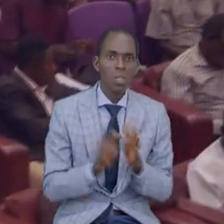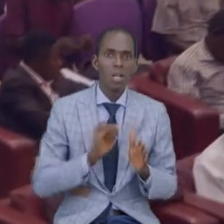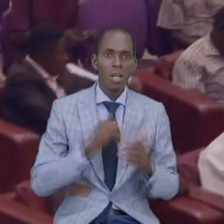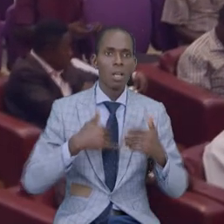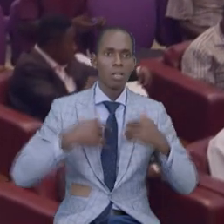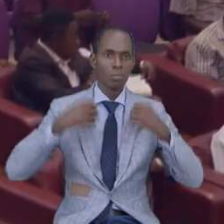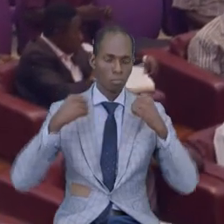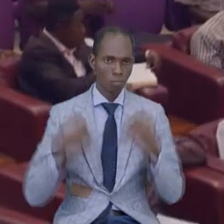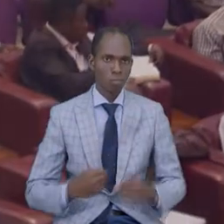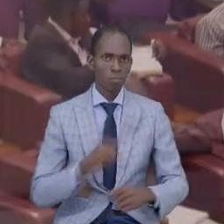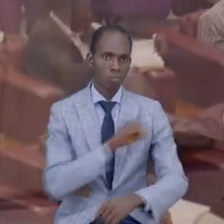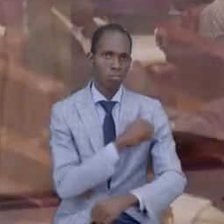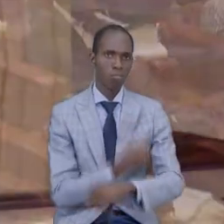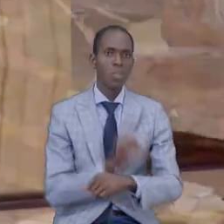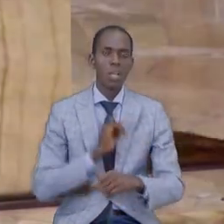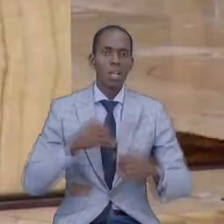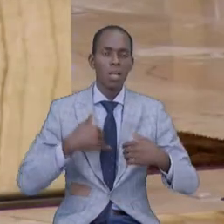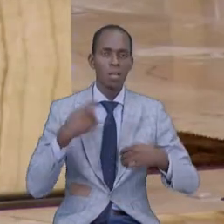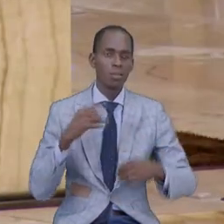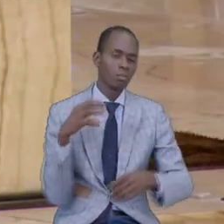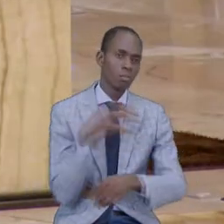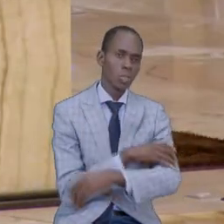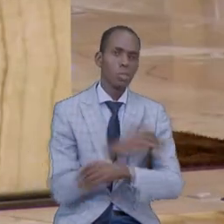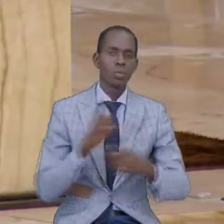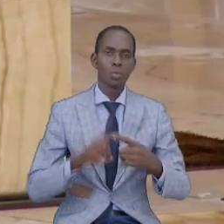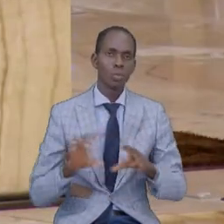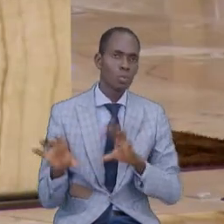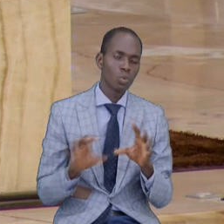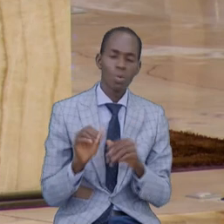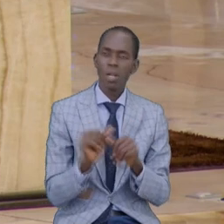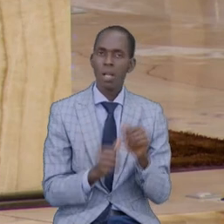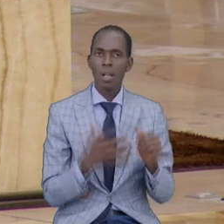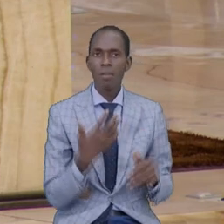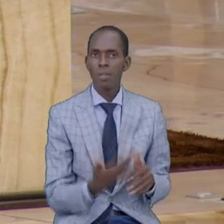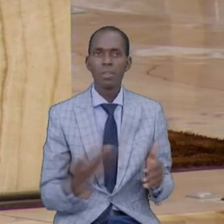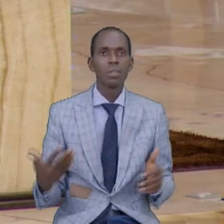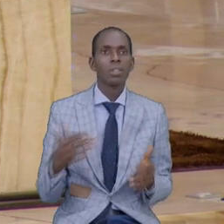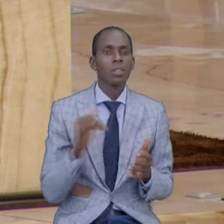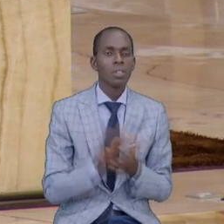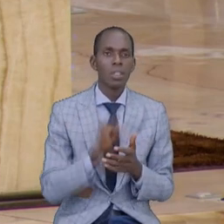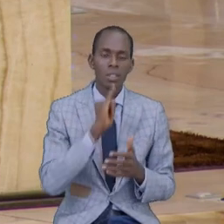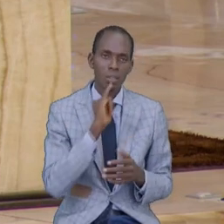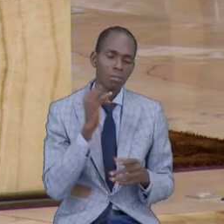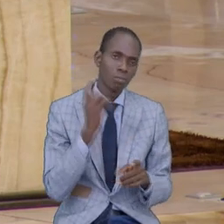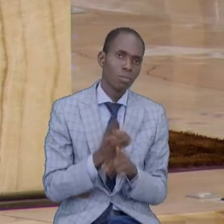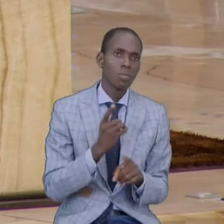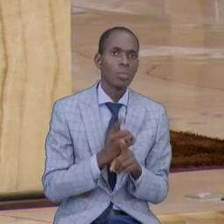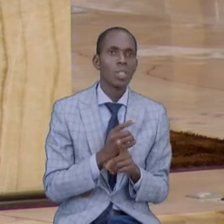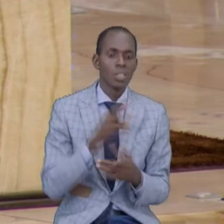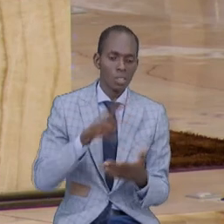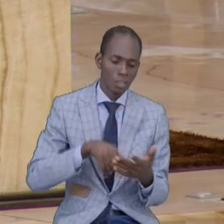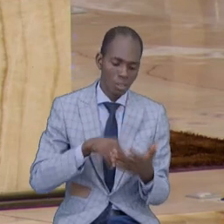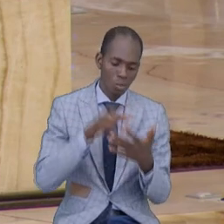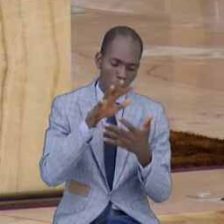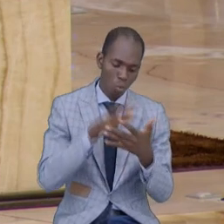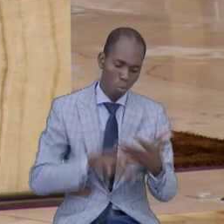stamina. I have the stability, I have the strength to do everything that is right. Read